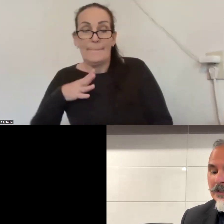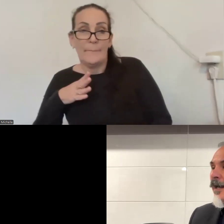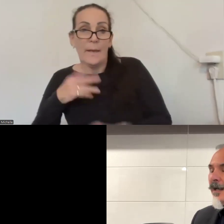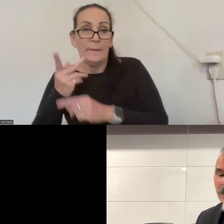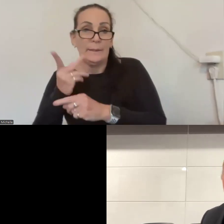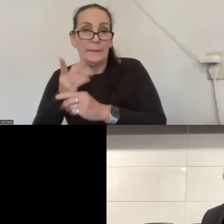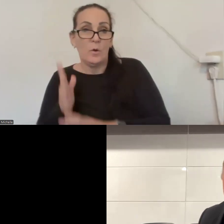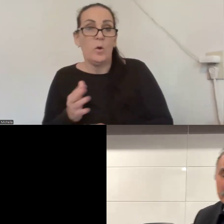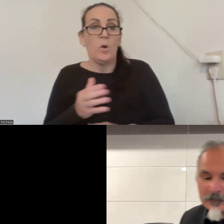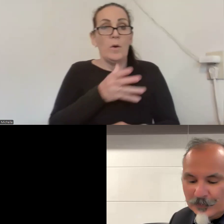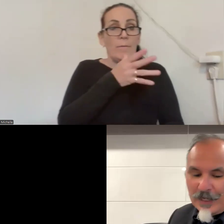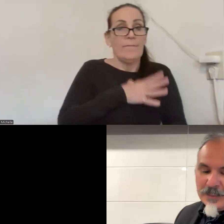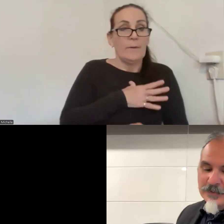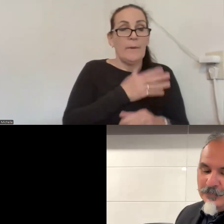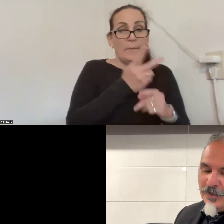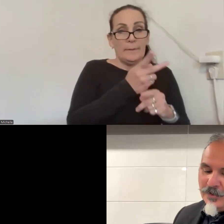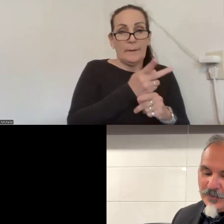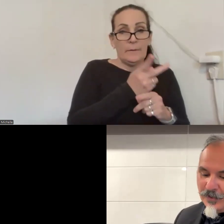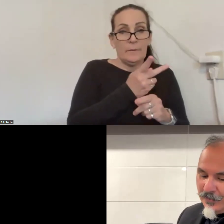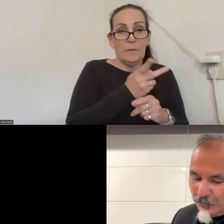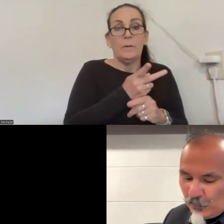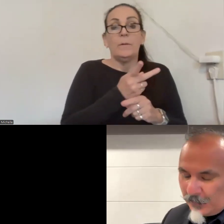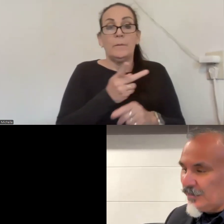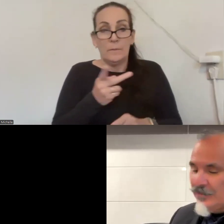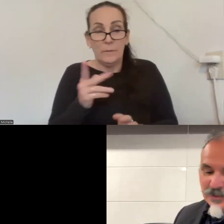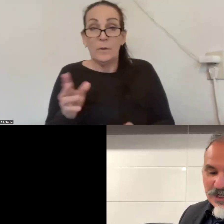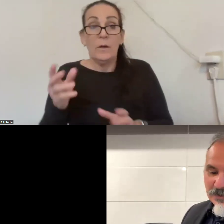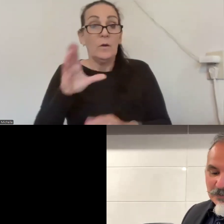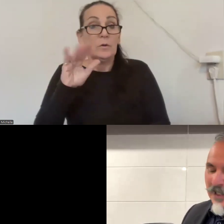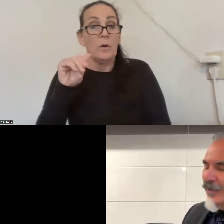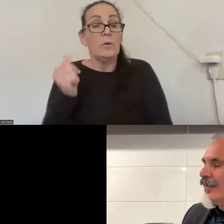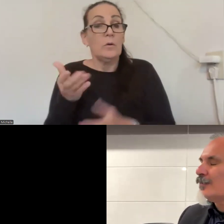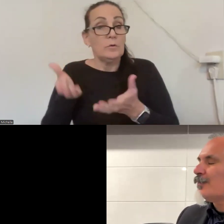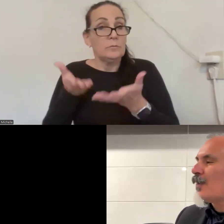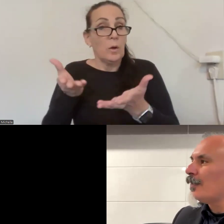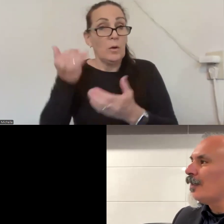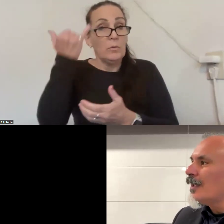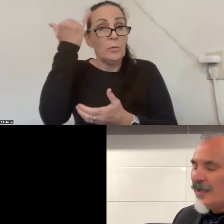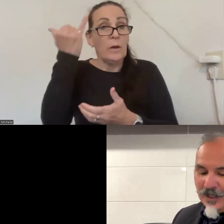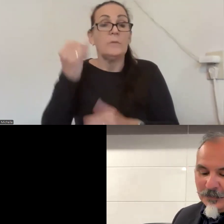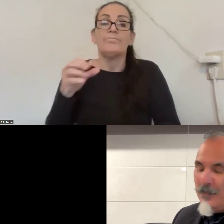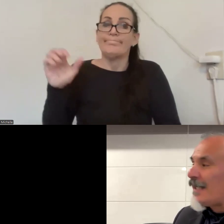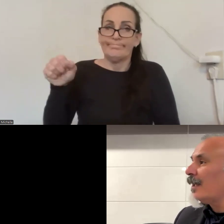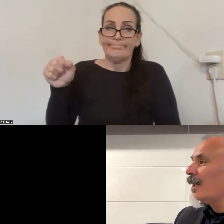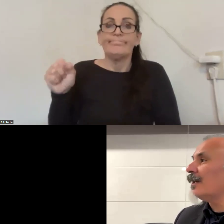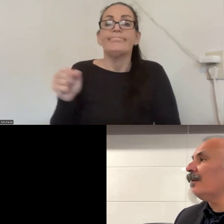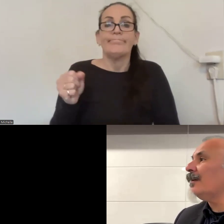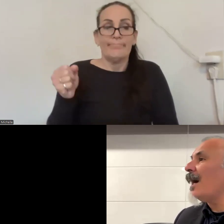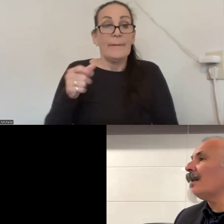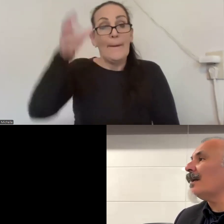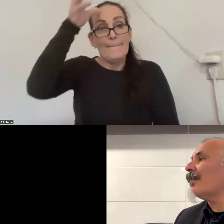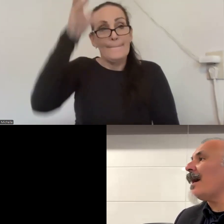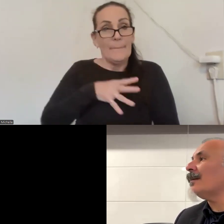Yeah, as part of my recommendation, like it was brought up, men in